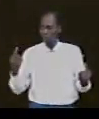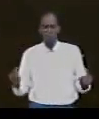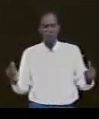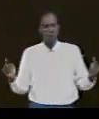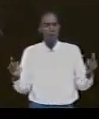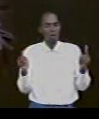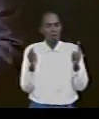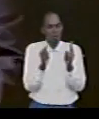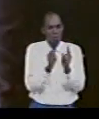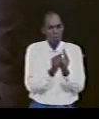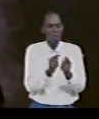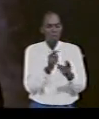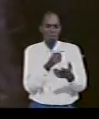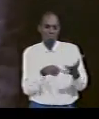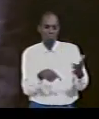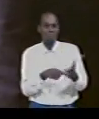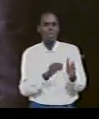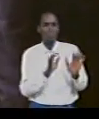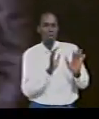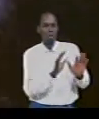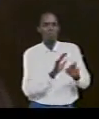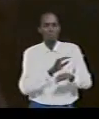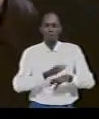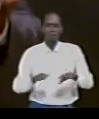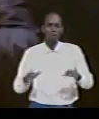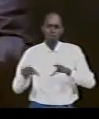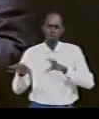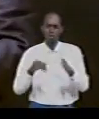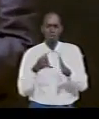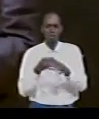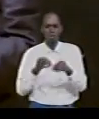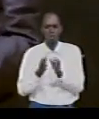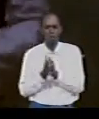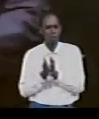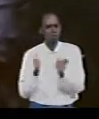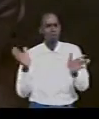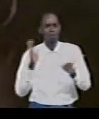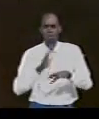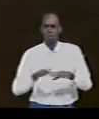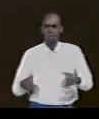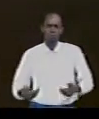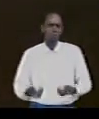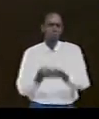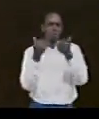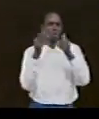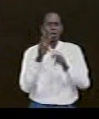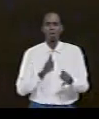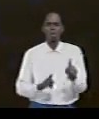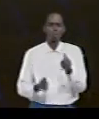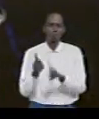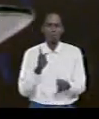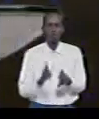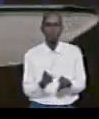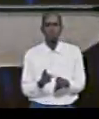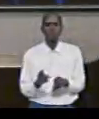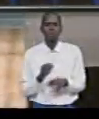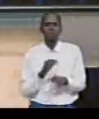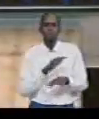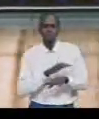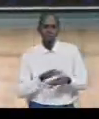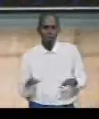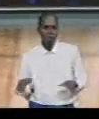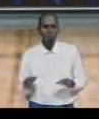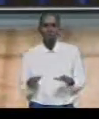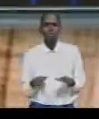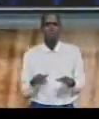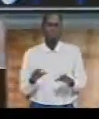say, then don't tell him. Don't confront people. Don't have this, you know, honestly contending